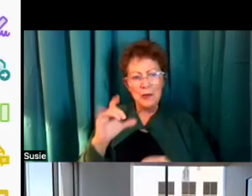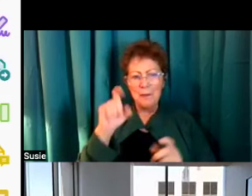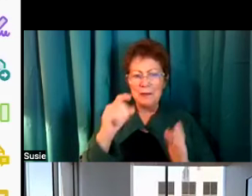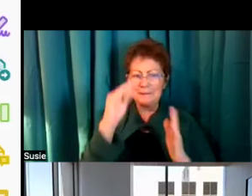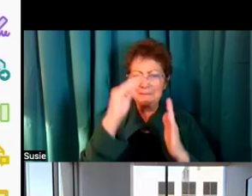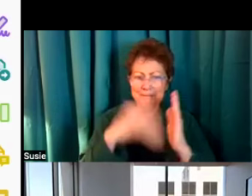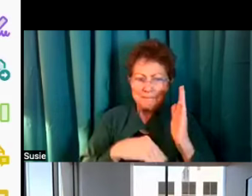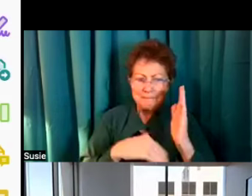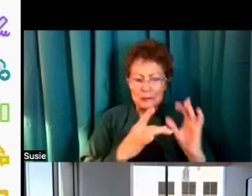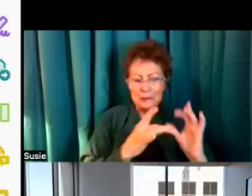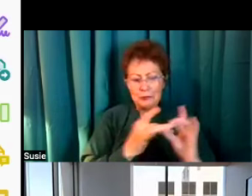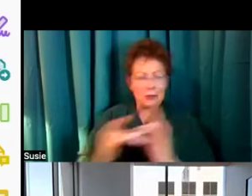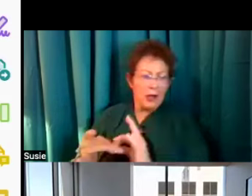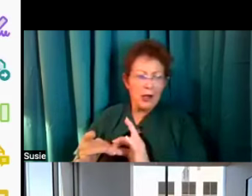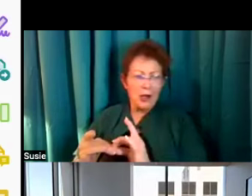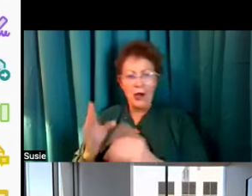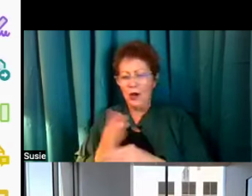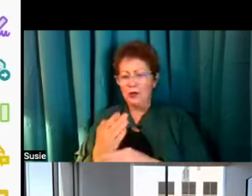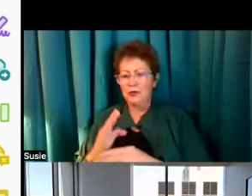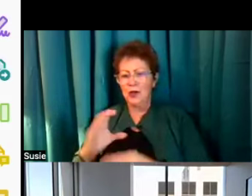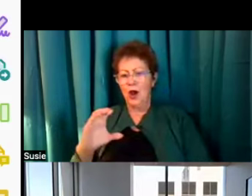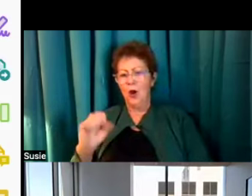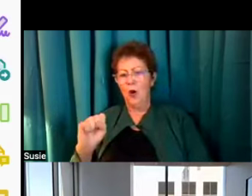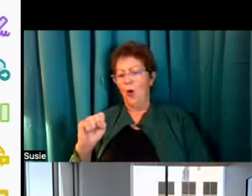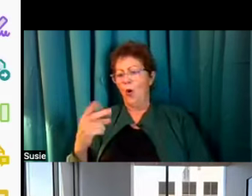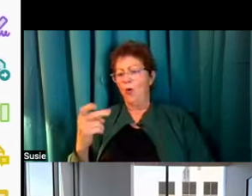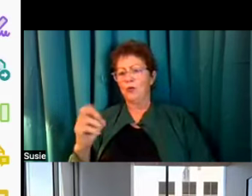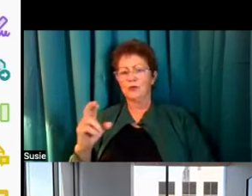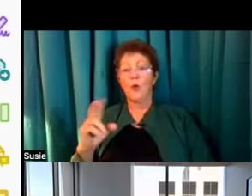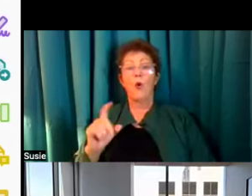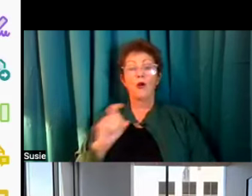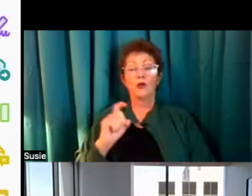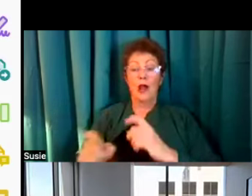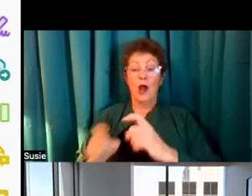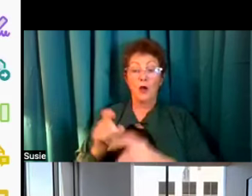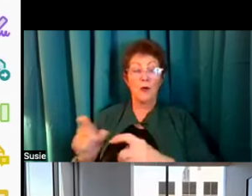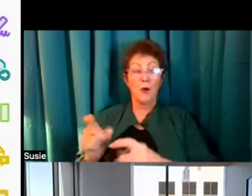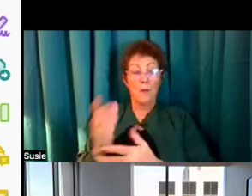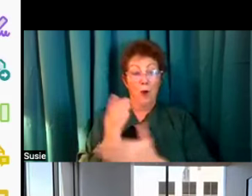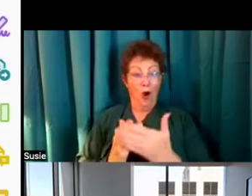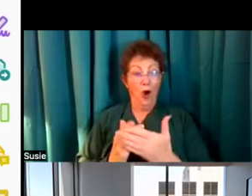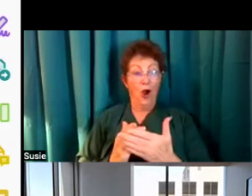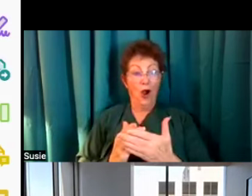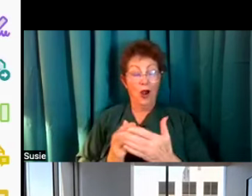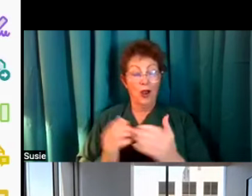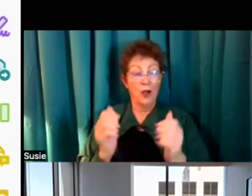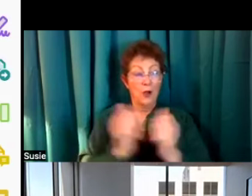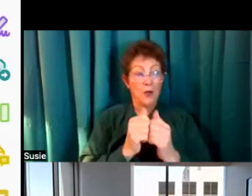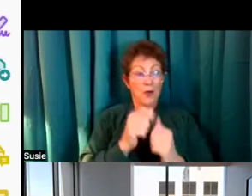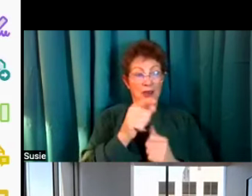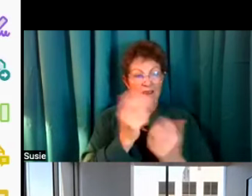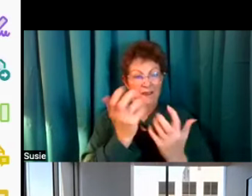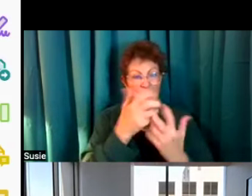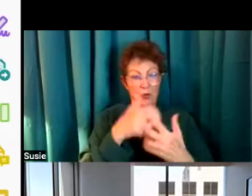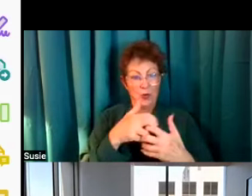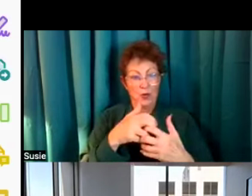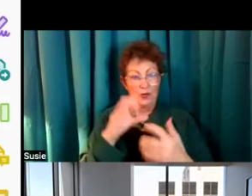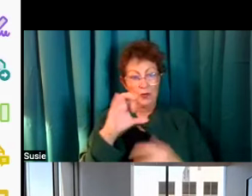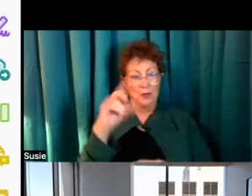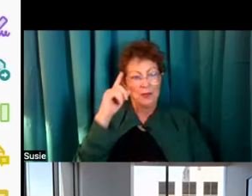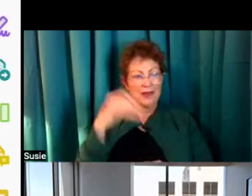link the charitable mission, the charitable purpose of the nonprofit with The PBC corporation, because there's this